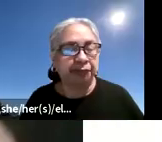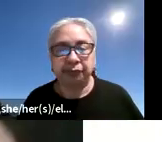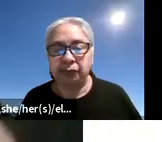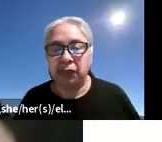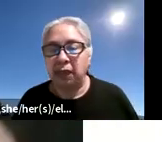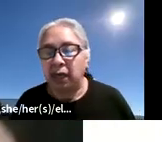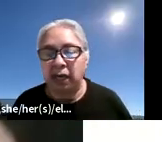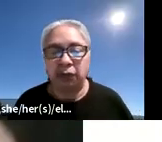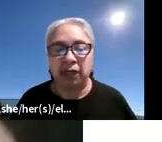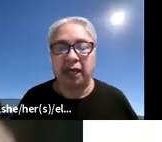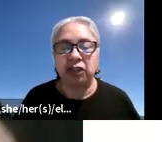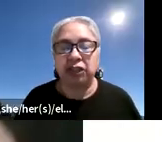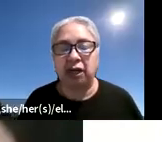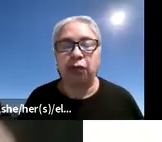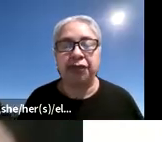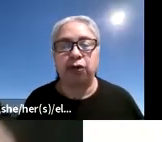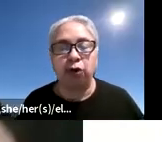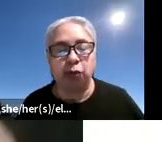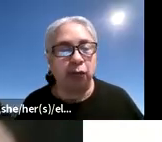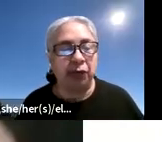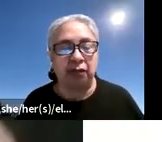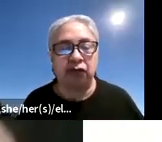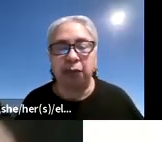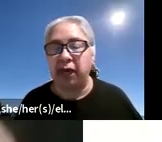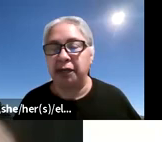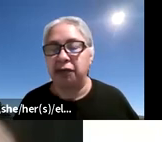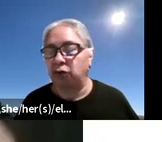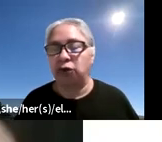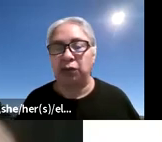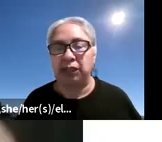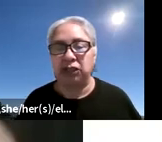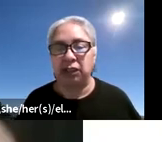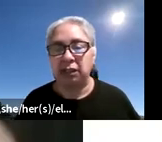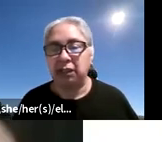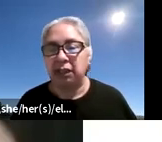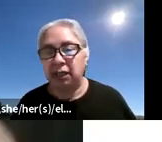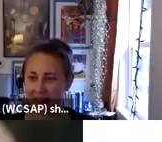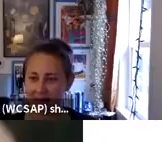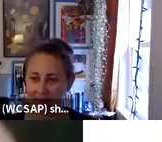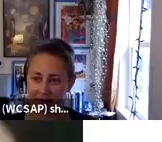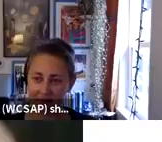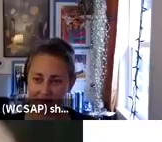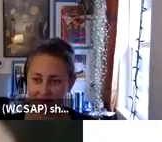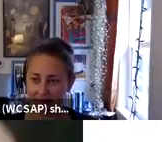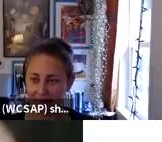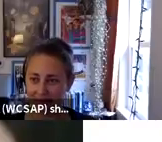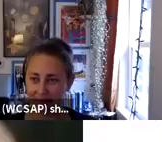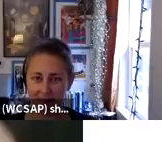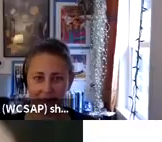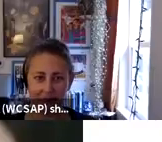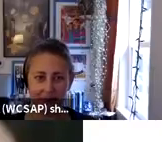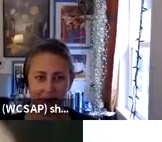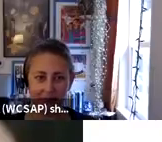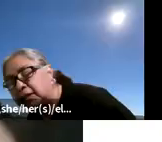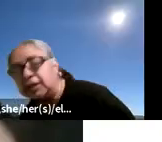Michelle? Yeah. I would like to share with the group what we learned from the Idaho Coalition. Please.